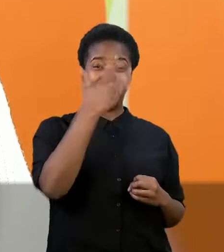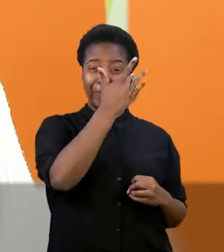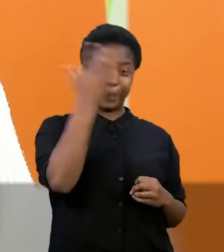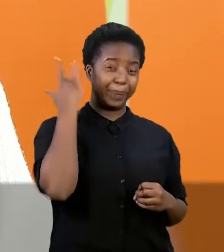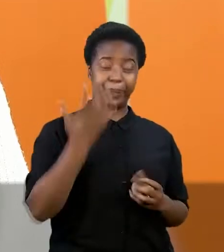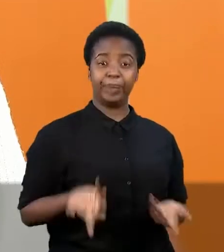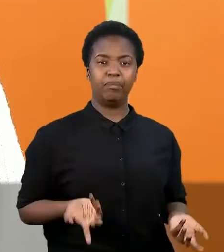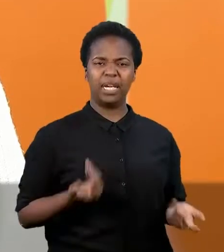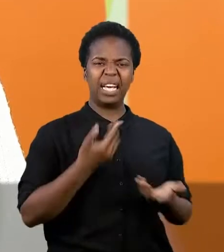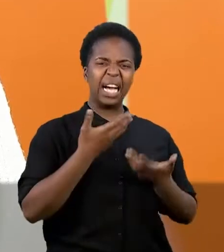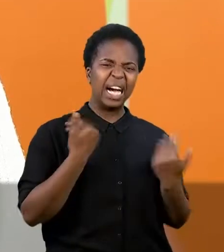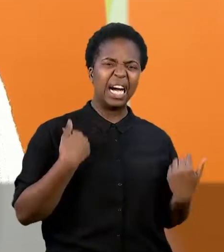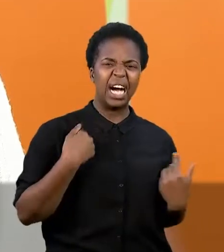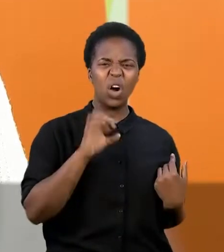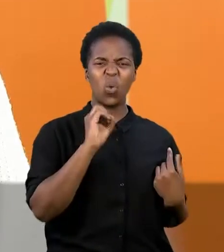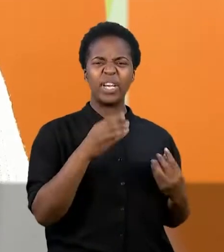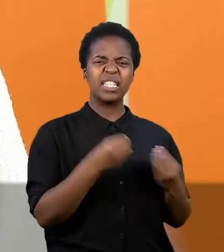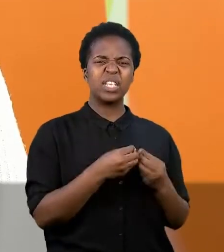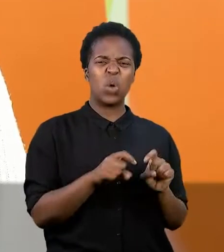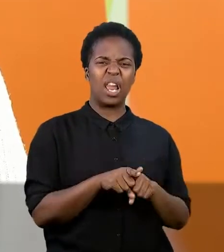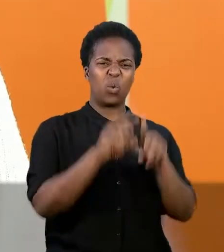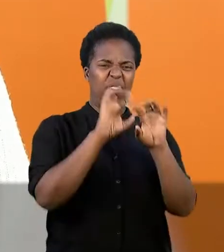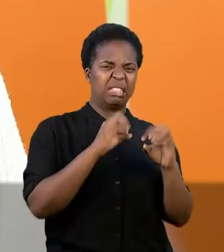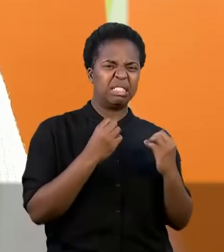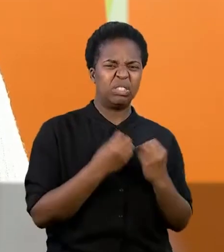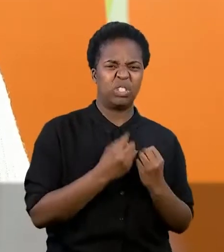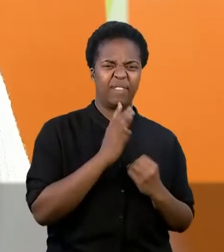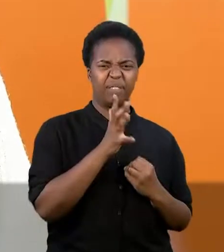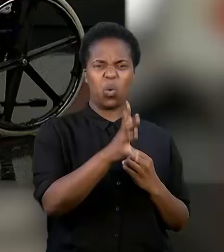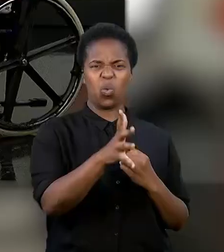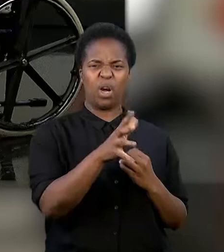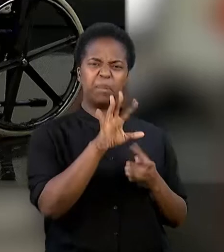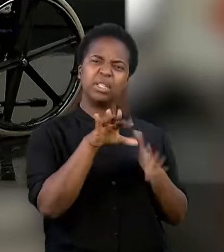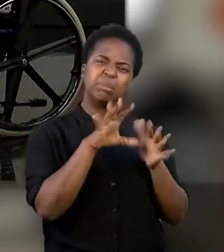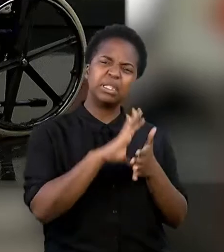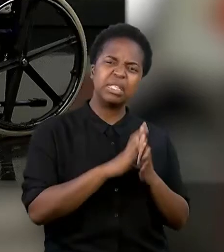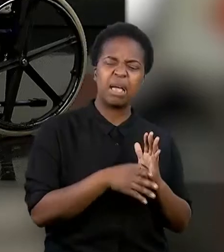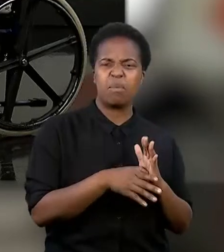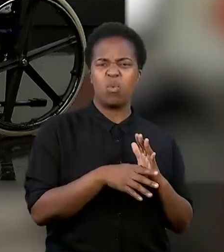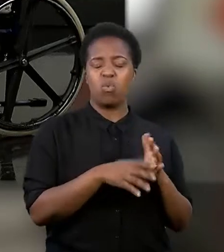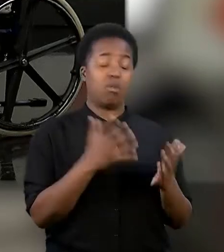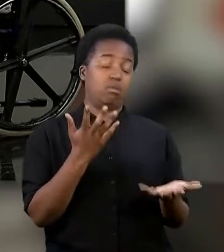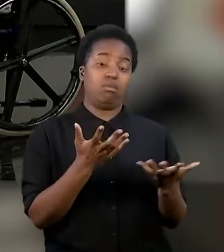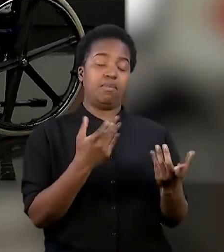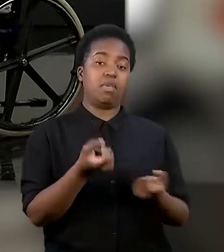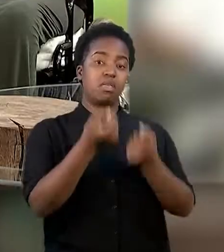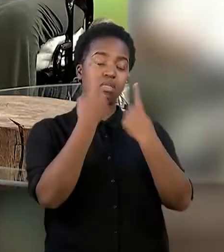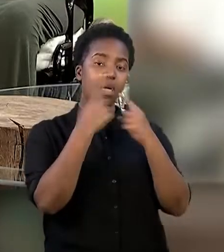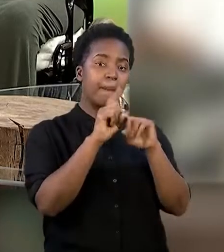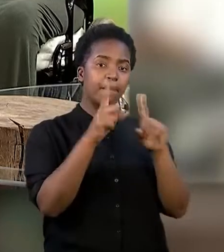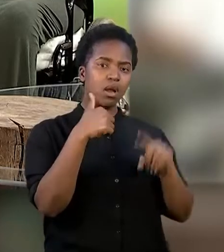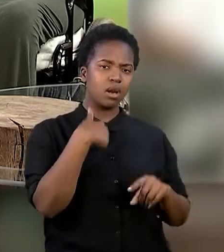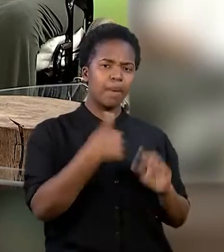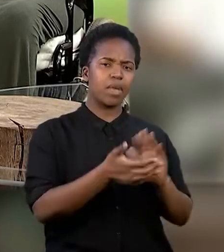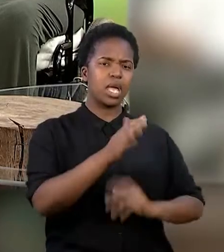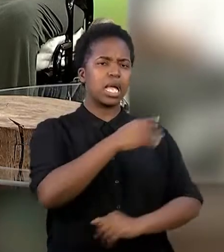tsebe. Ne ke sa tsebe hore go na le dintho tse tshwanang le di-organization tse thusang batho ba disabled, wa understand. Mara ka